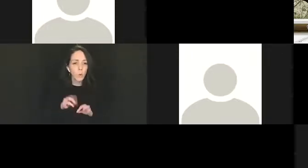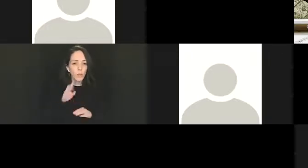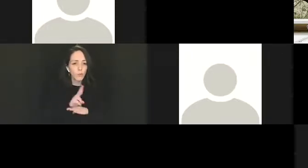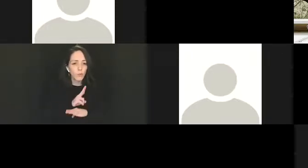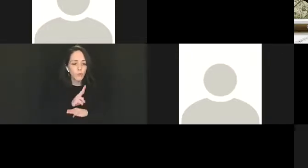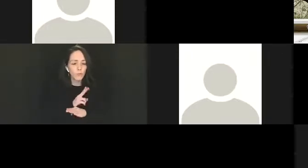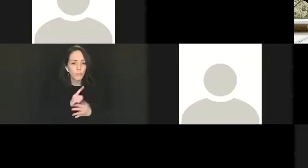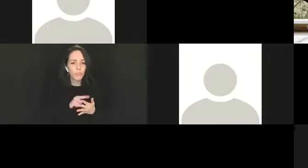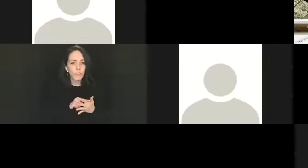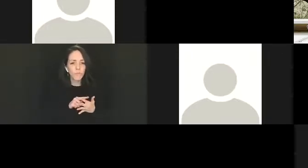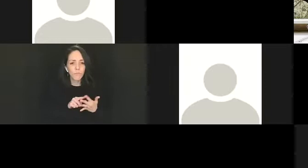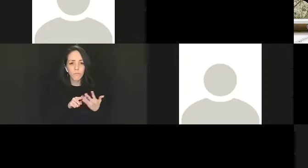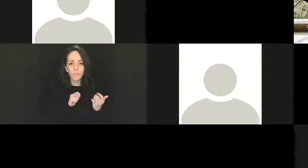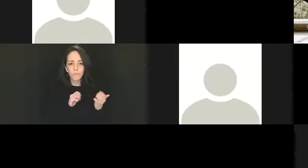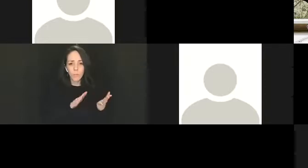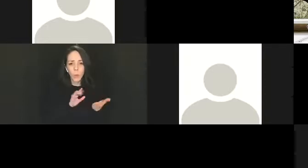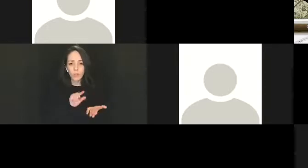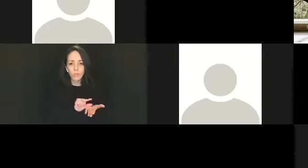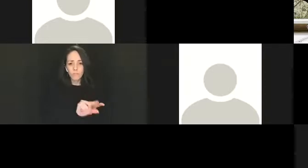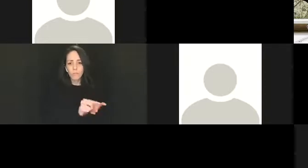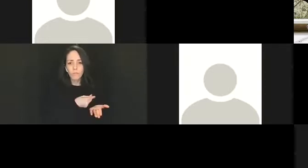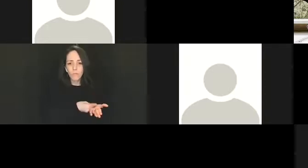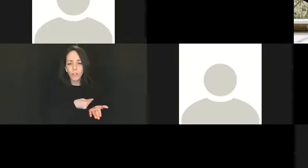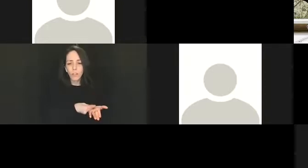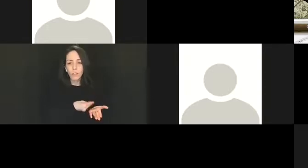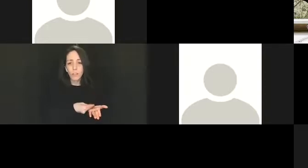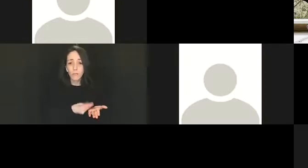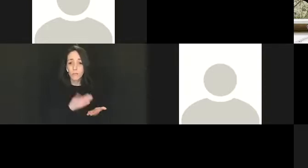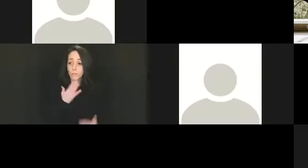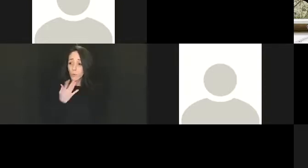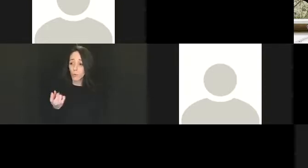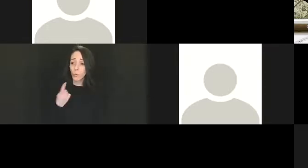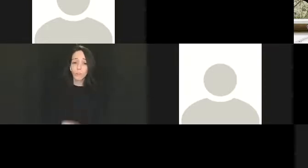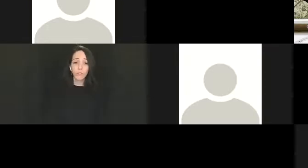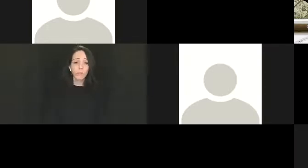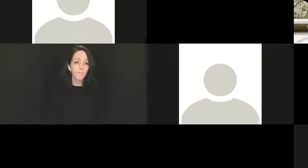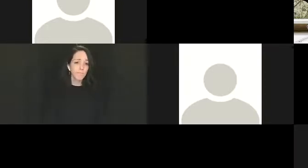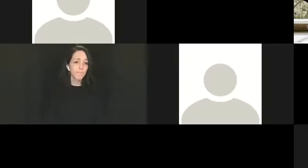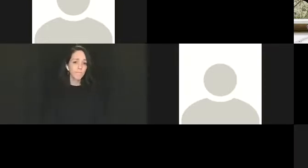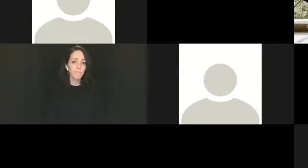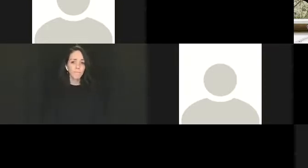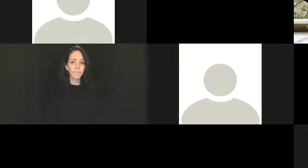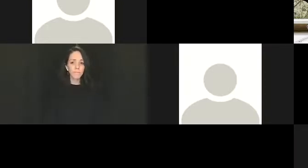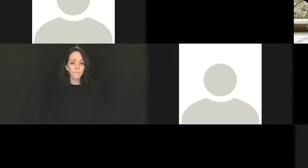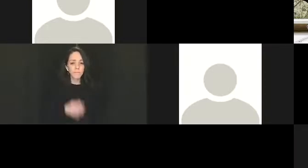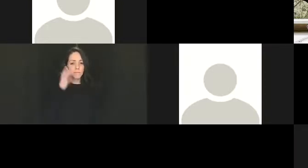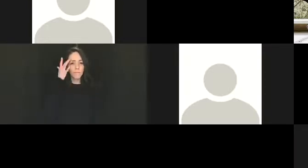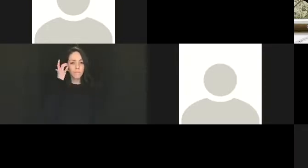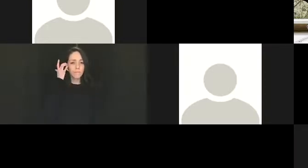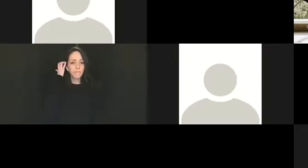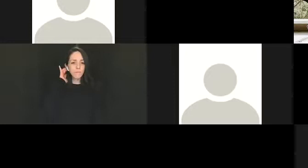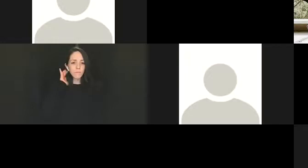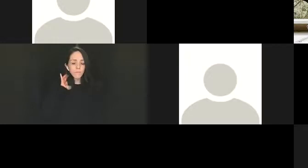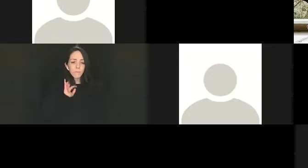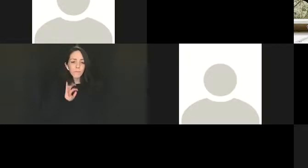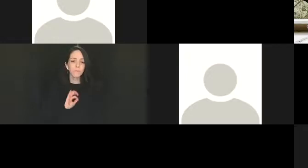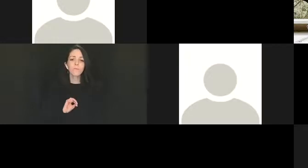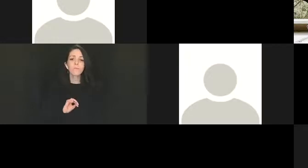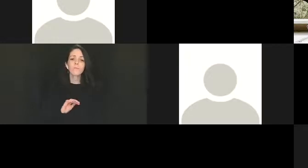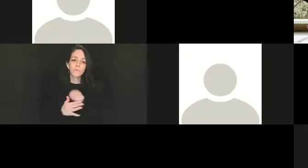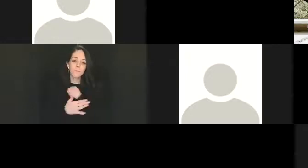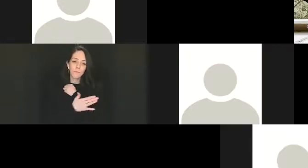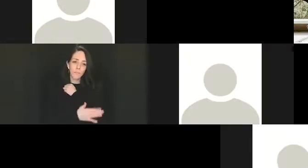budget? Yeah, and I think that goes, good question, Susan. That goes back to what the county administrator